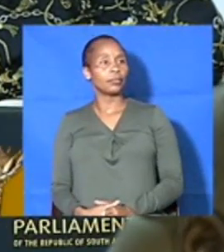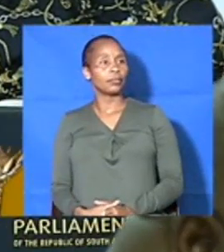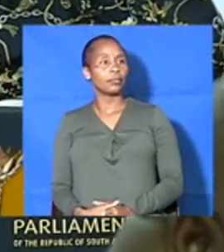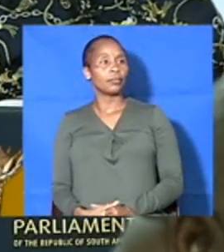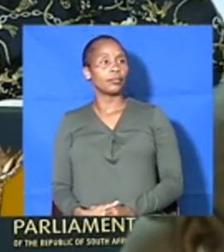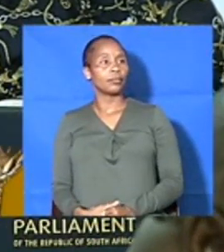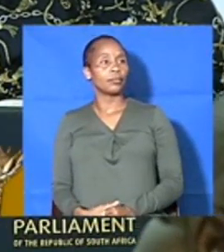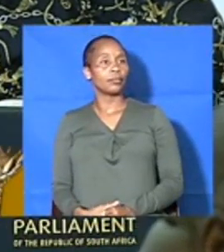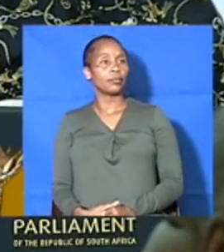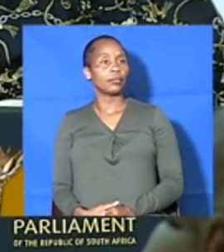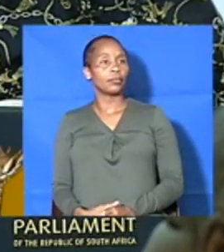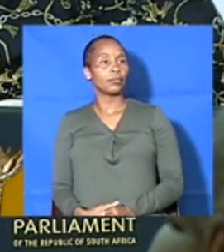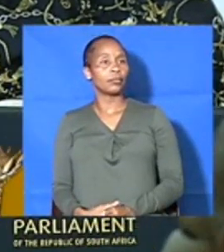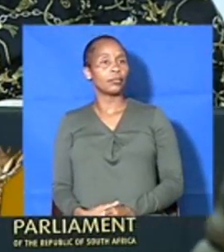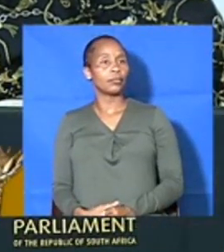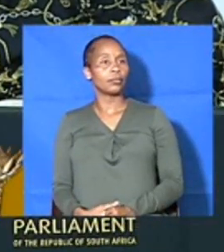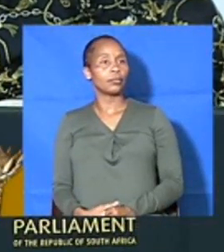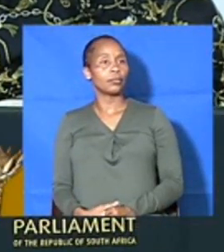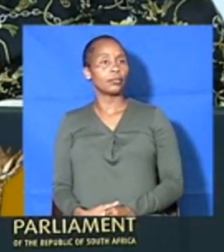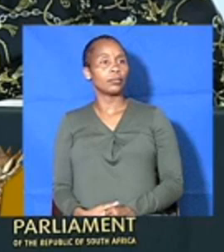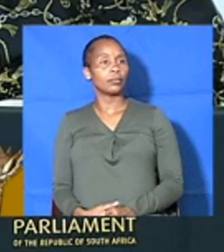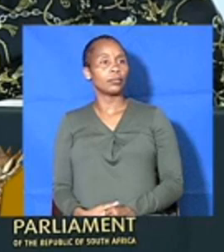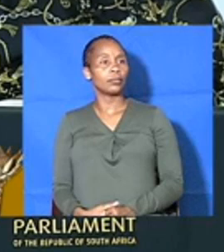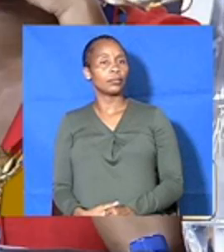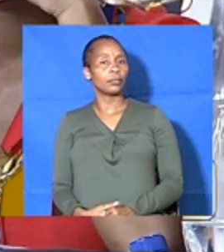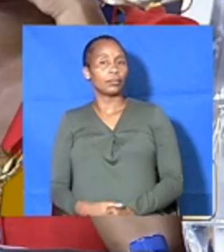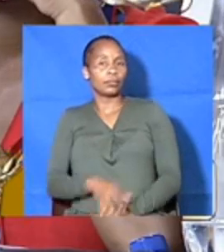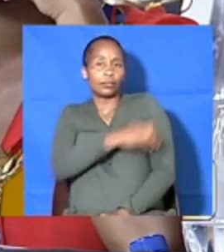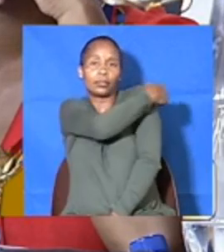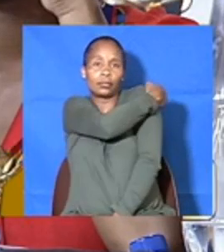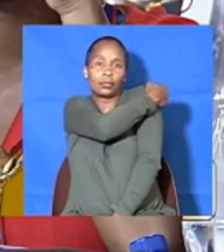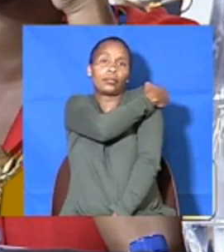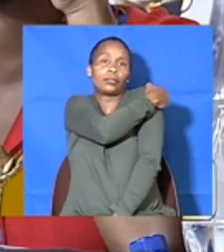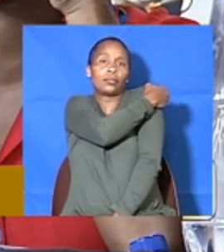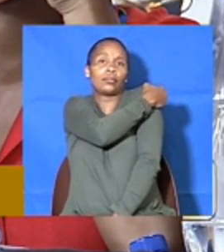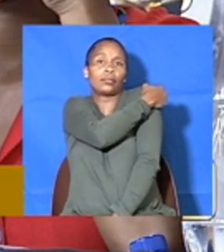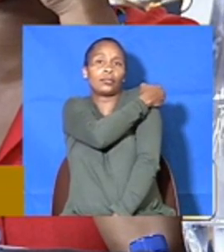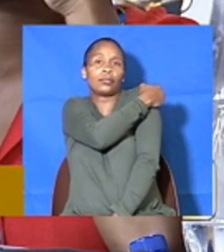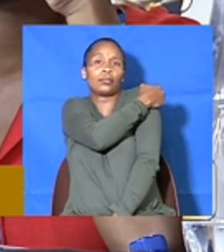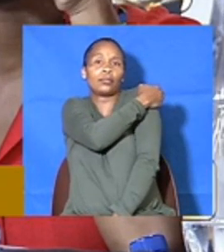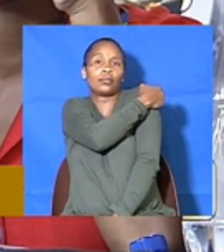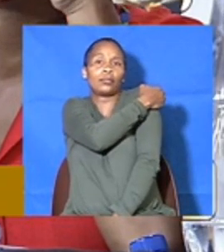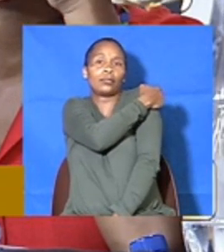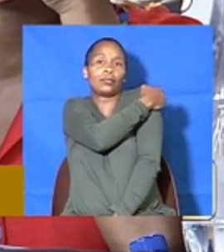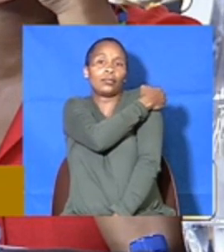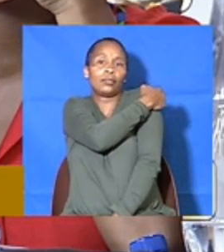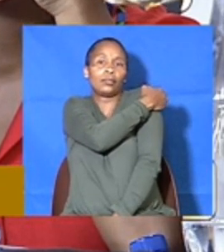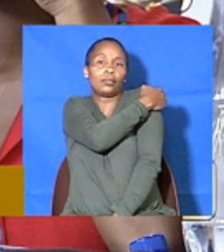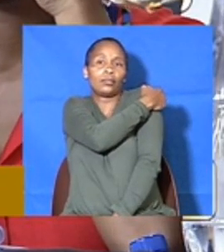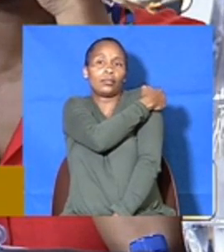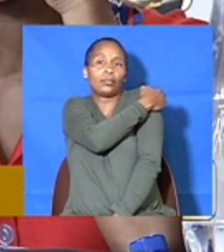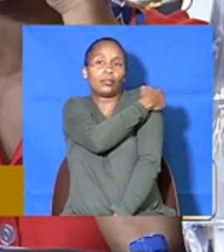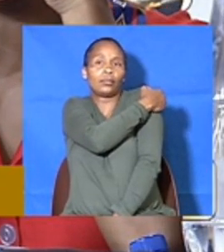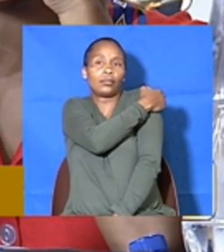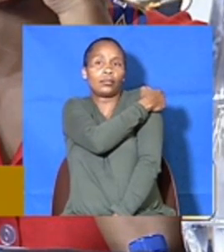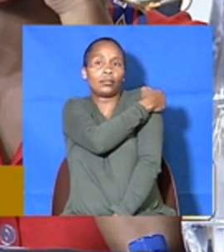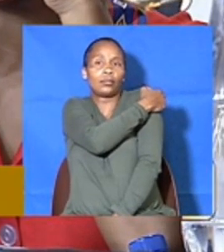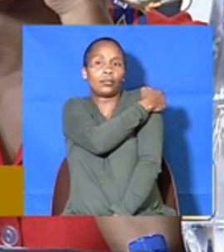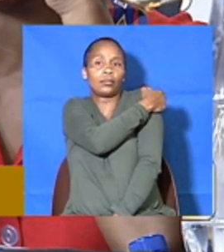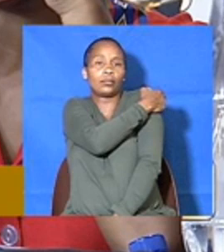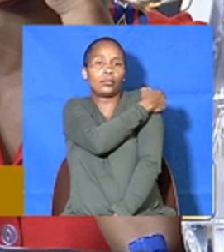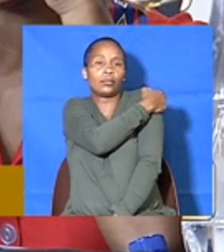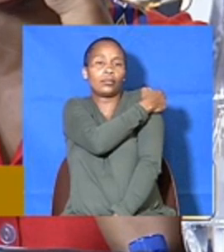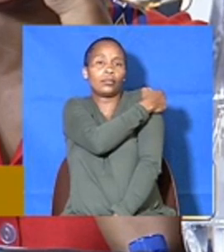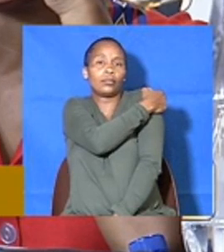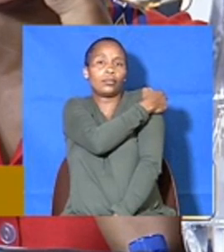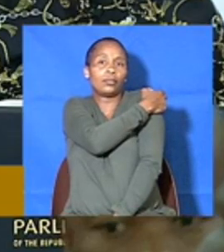Chairperson, it is only a capitalist state or capitalist mentality which will reject this noble